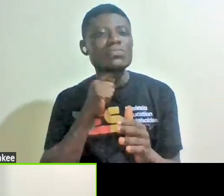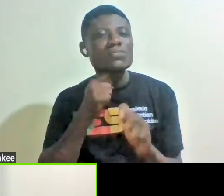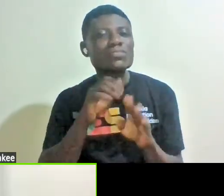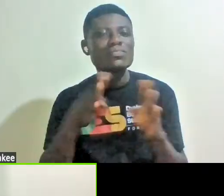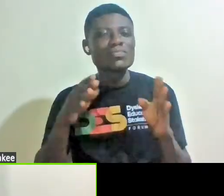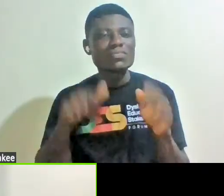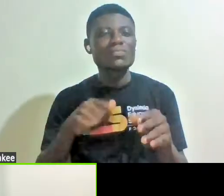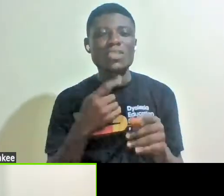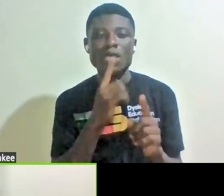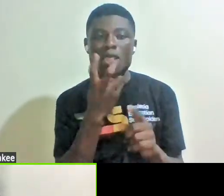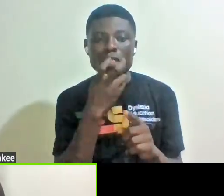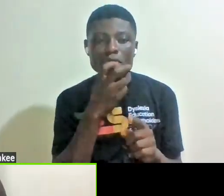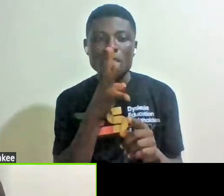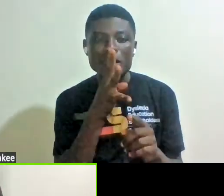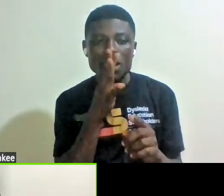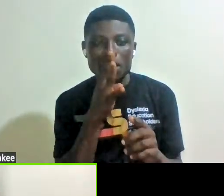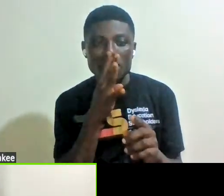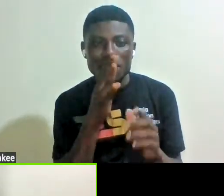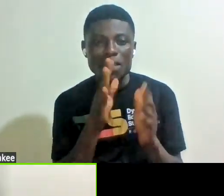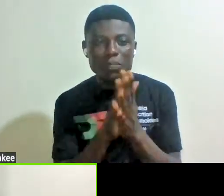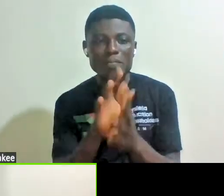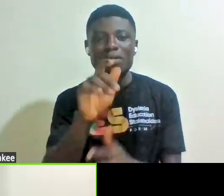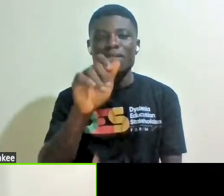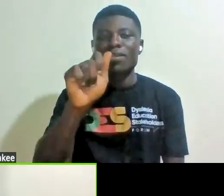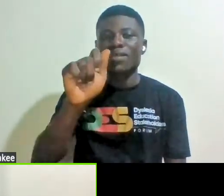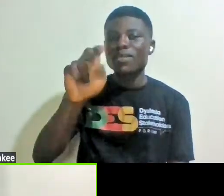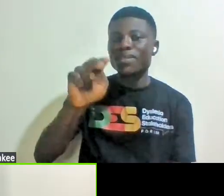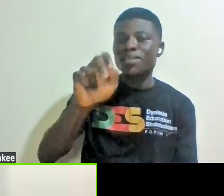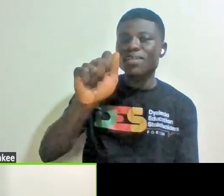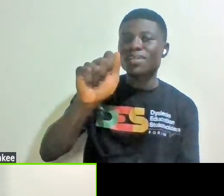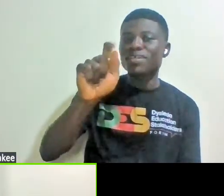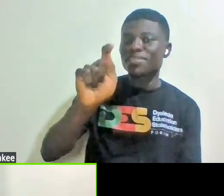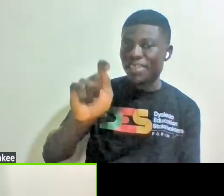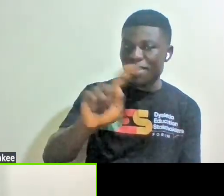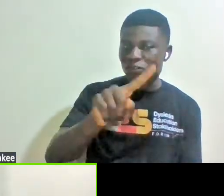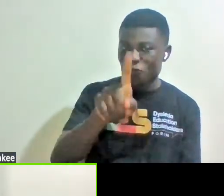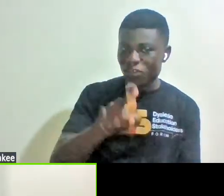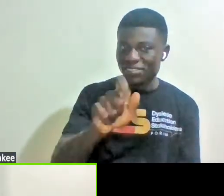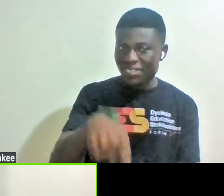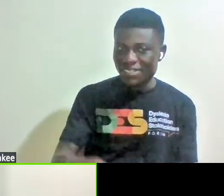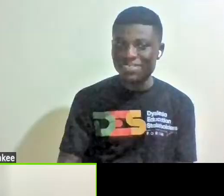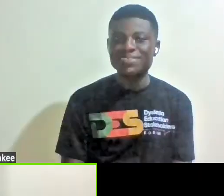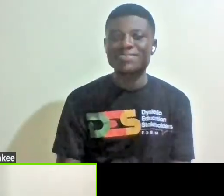can ask Nat those questions. So